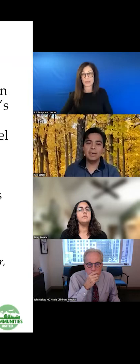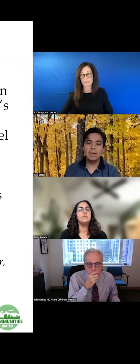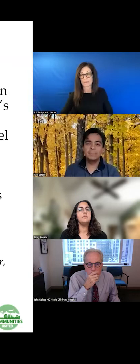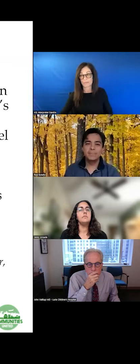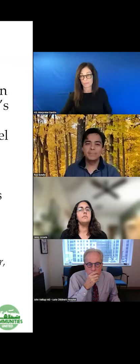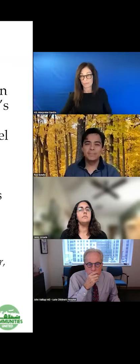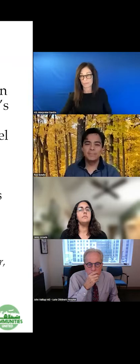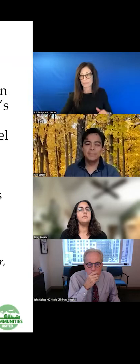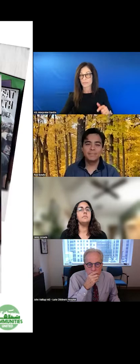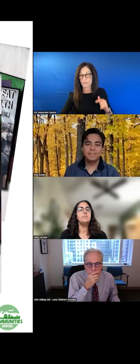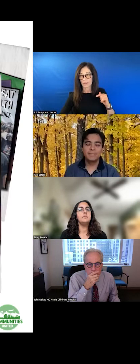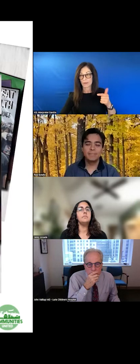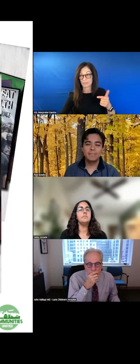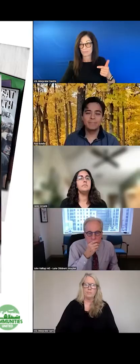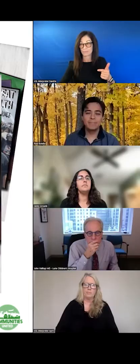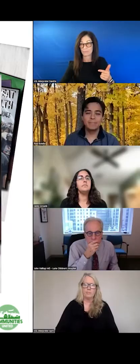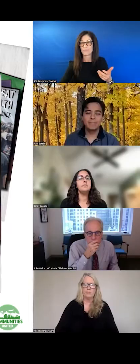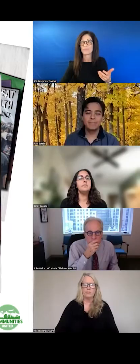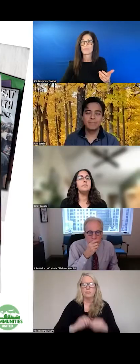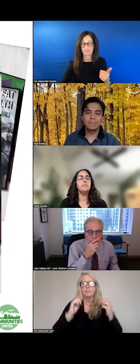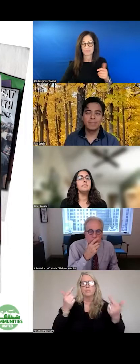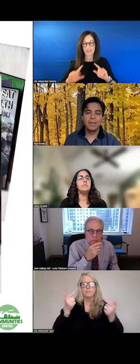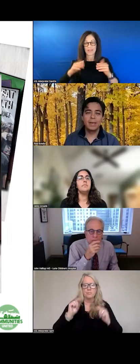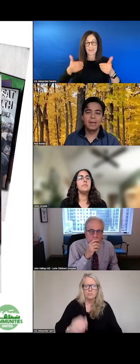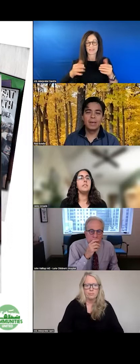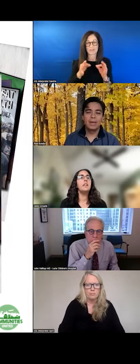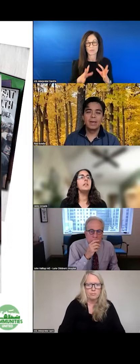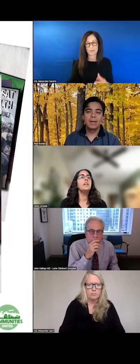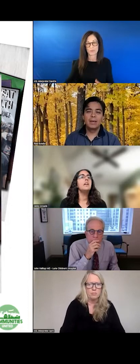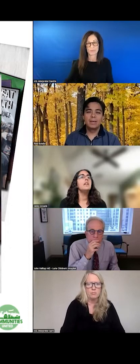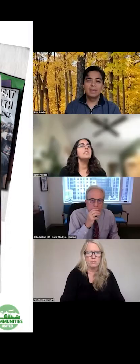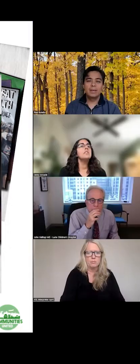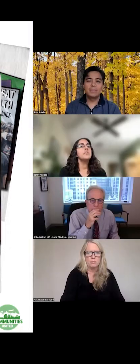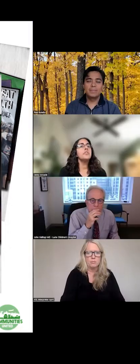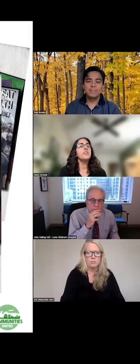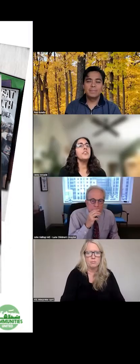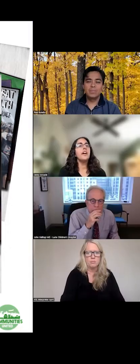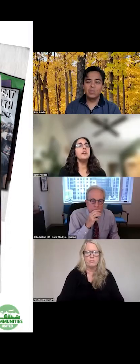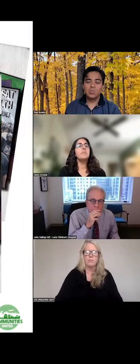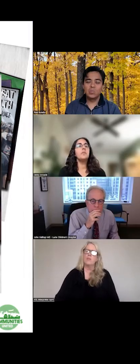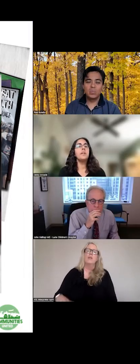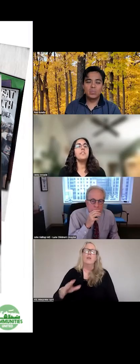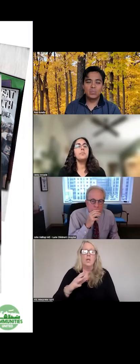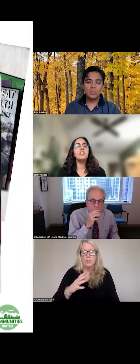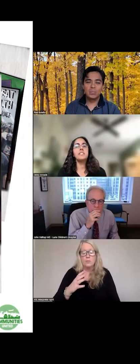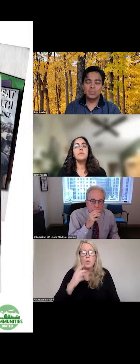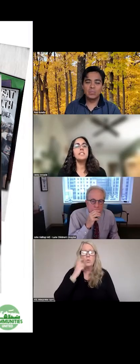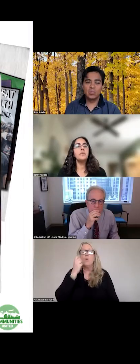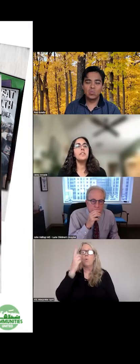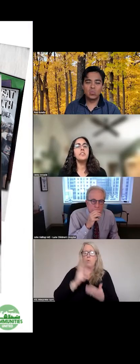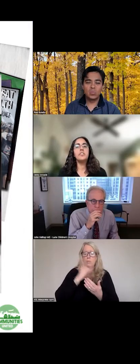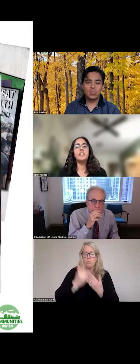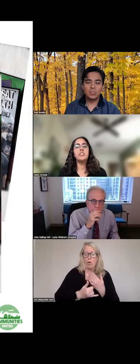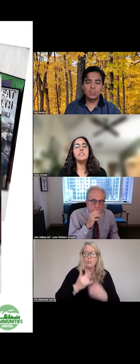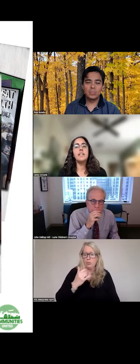Next slide. So for one of the projects that we did